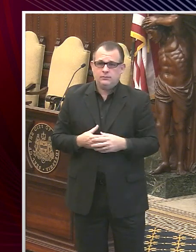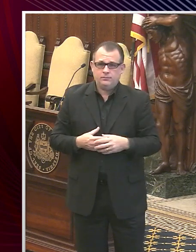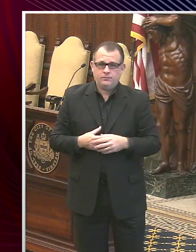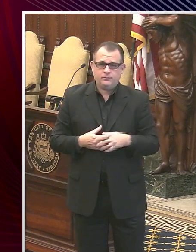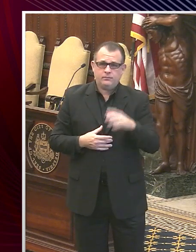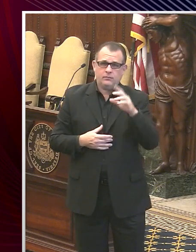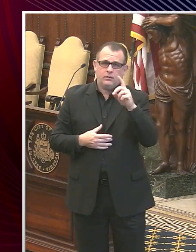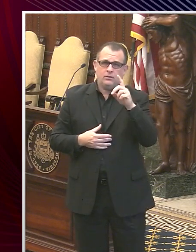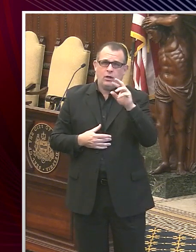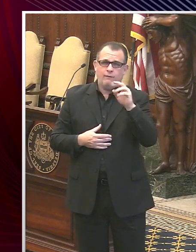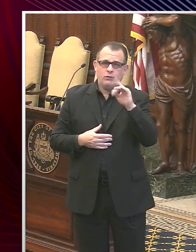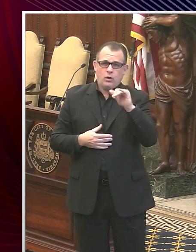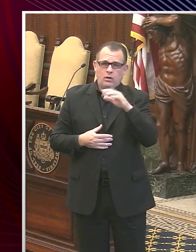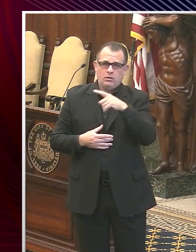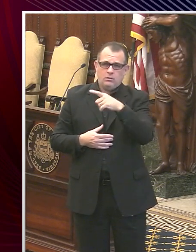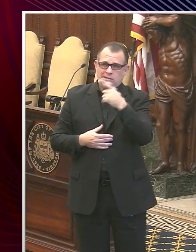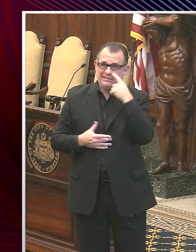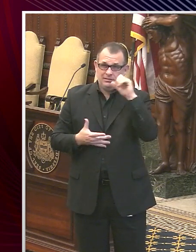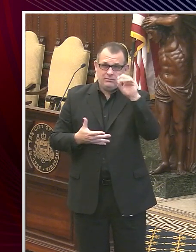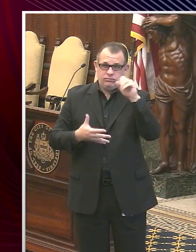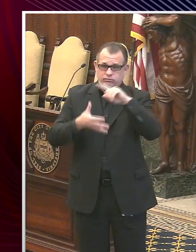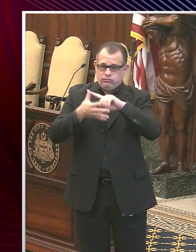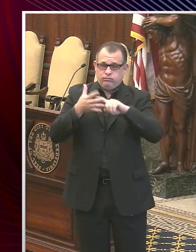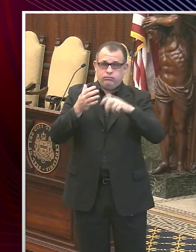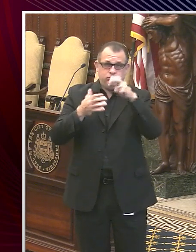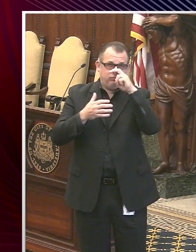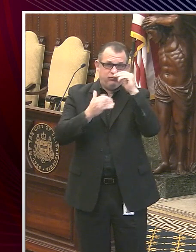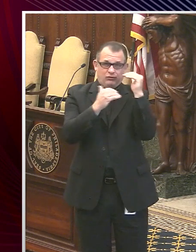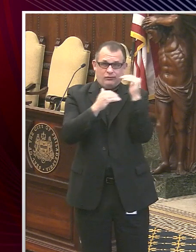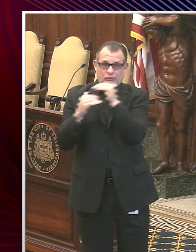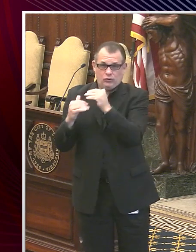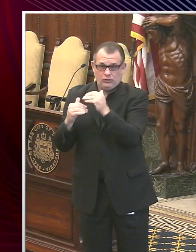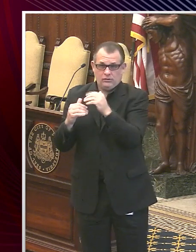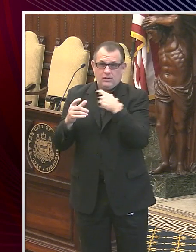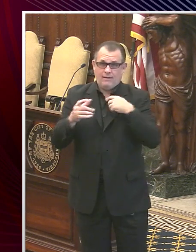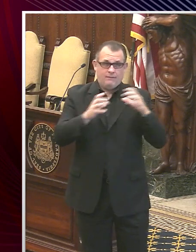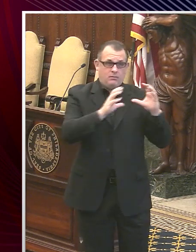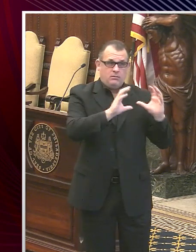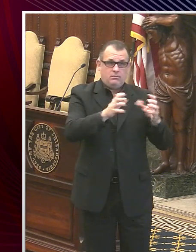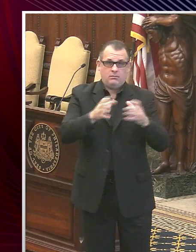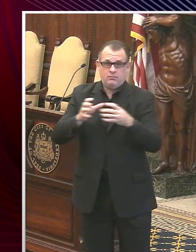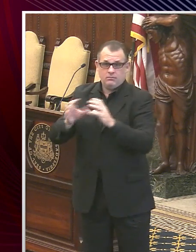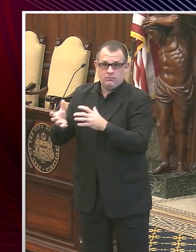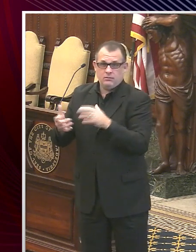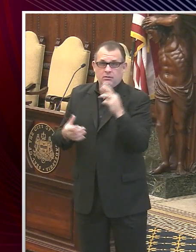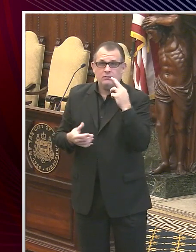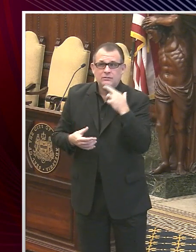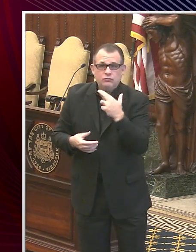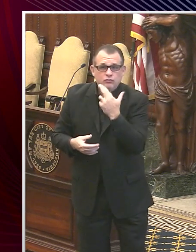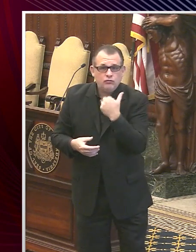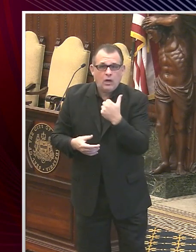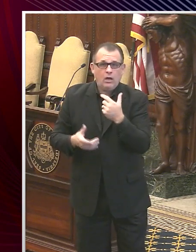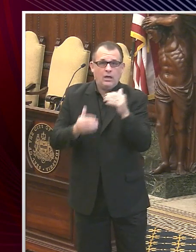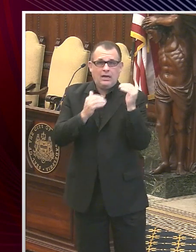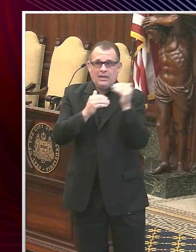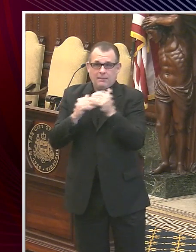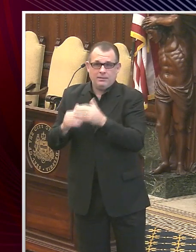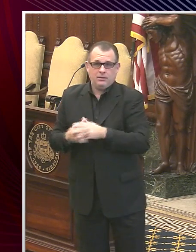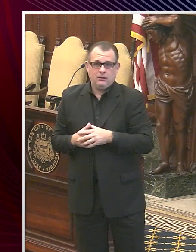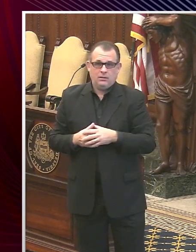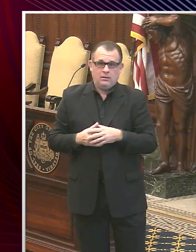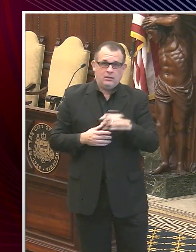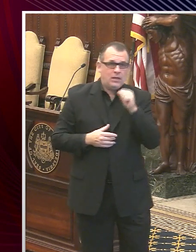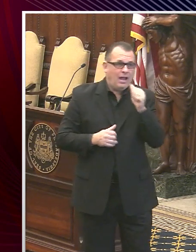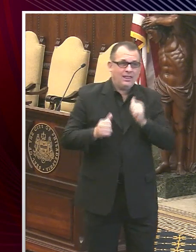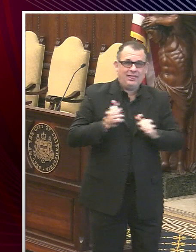you've announced a bunch of restrictions in different realms and industries. Restaurants have certain restrictions, not theaters.